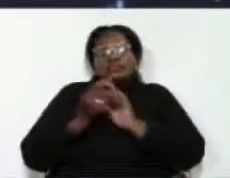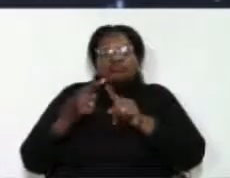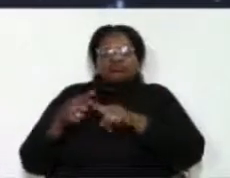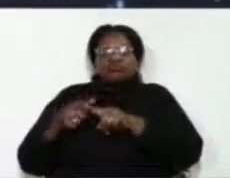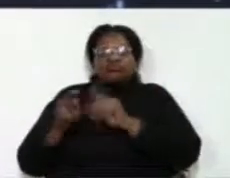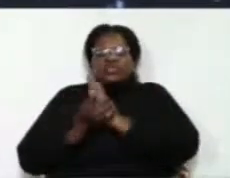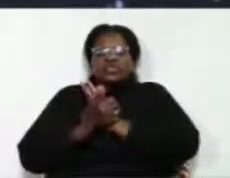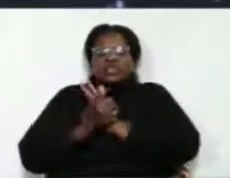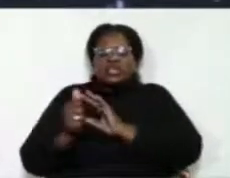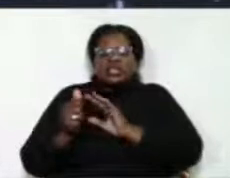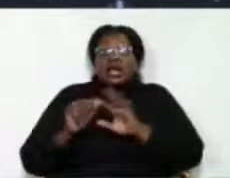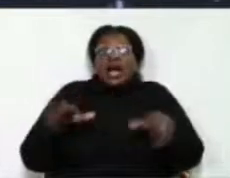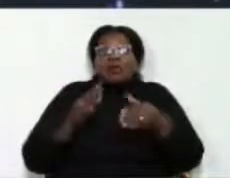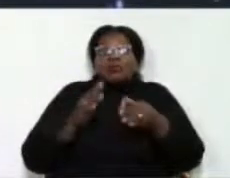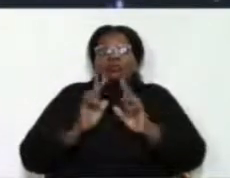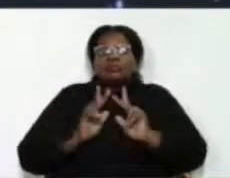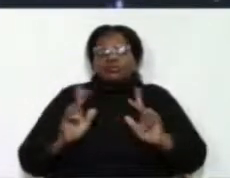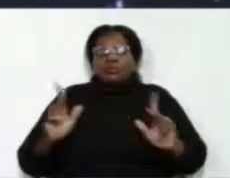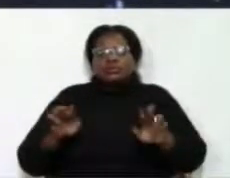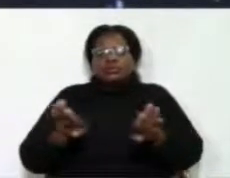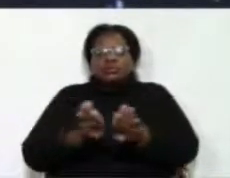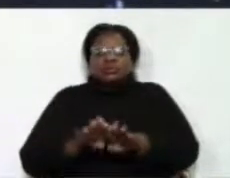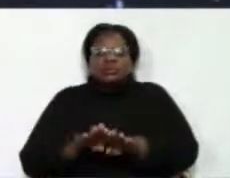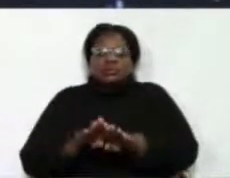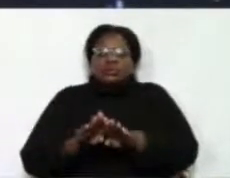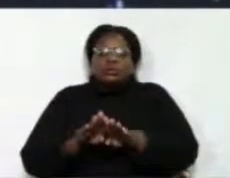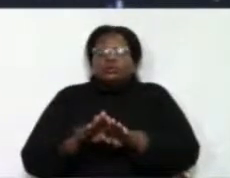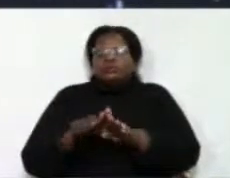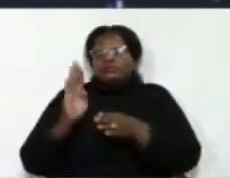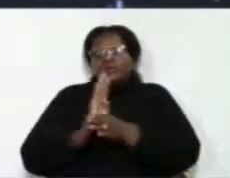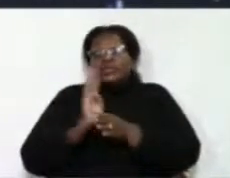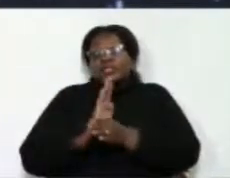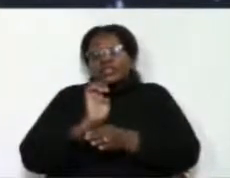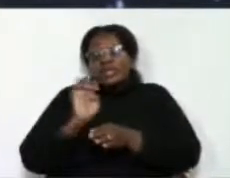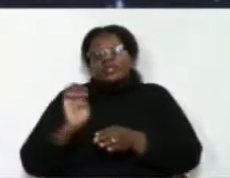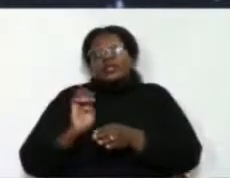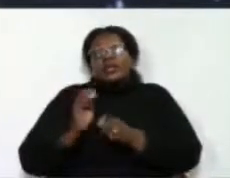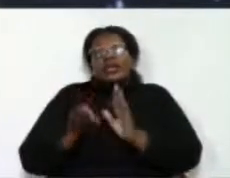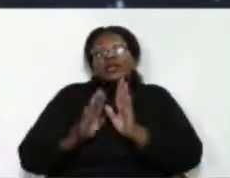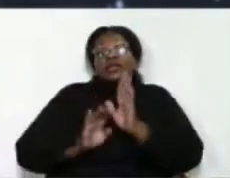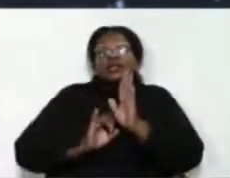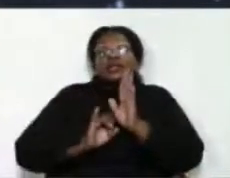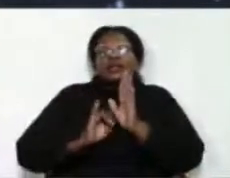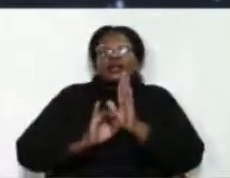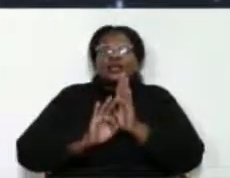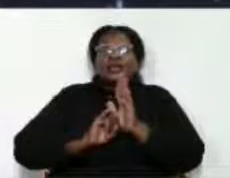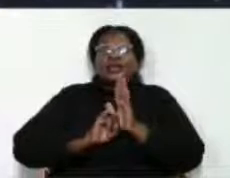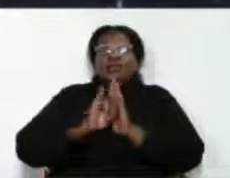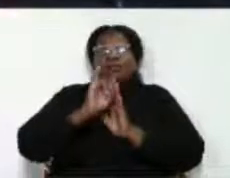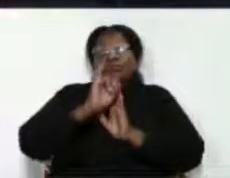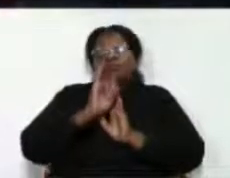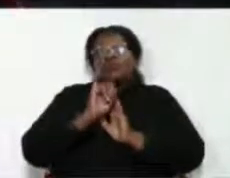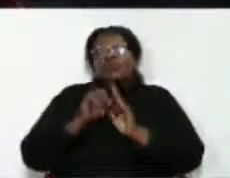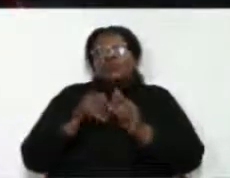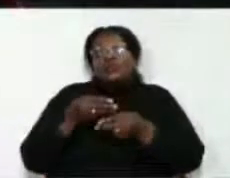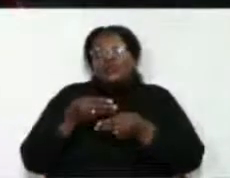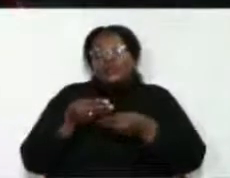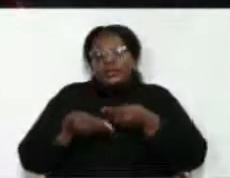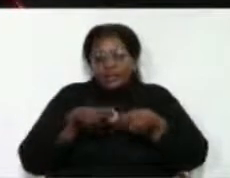boost our economy and get us out of the COVID crisis, but not single-handed. Well, that's excellent, and I